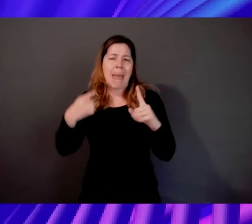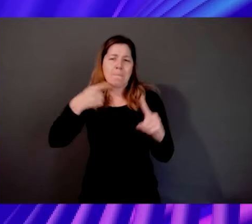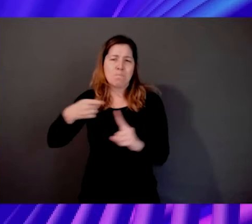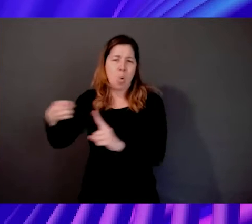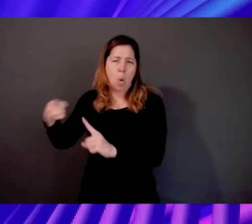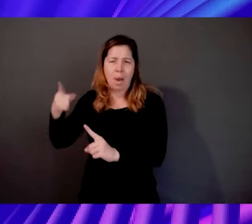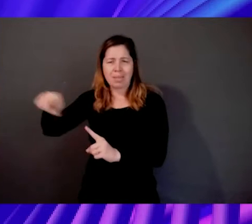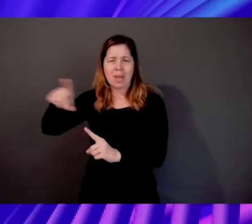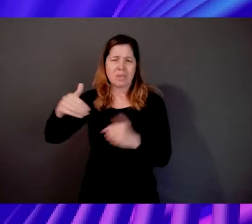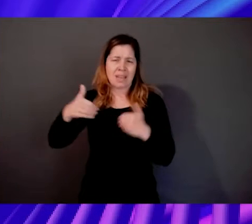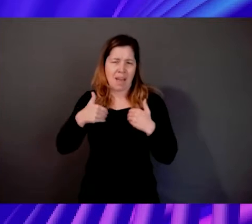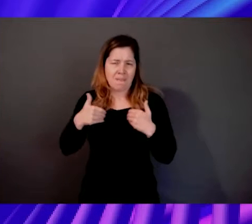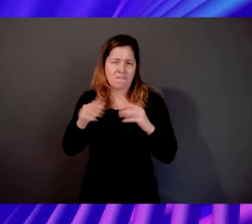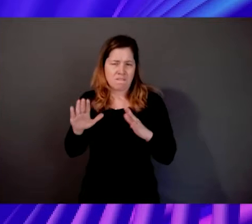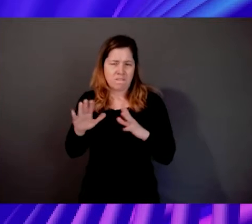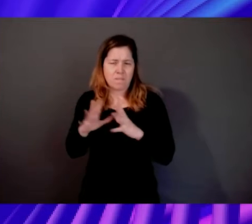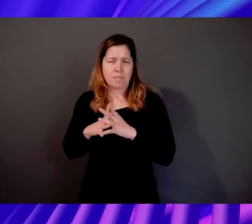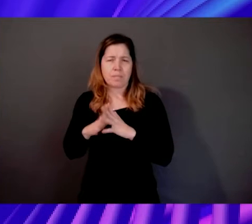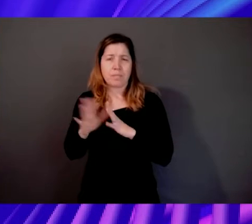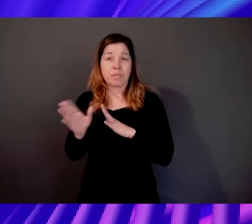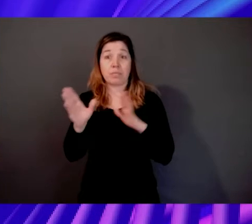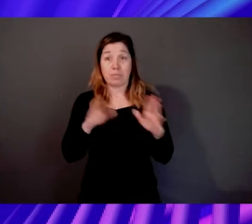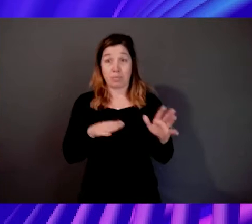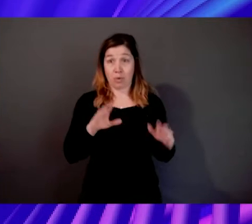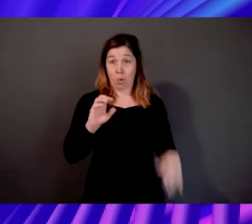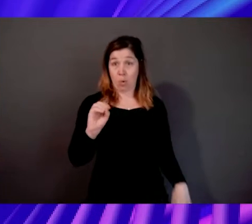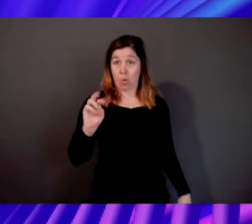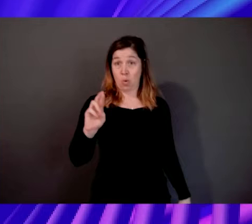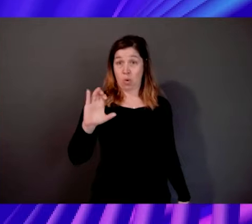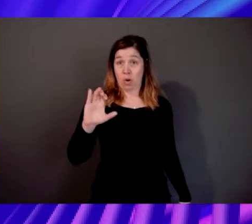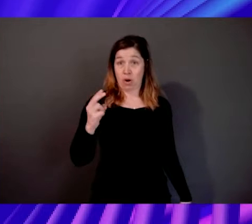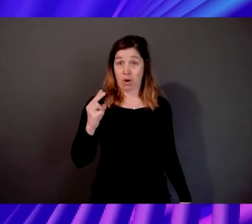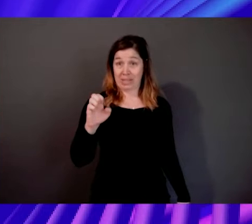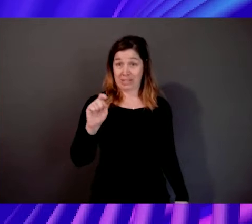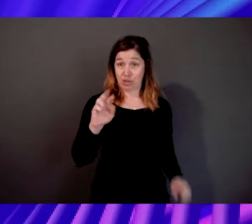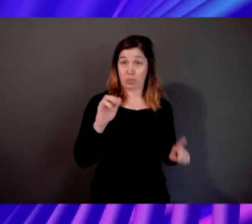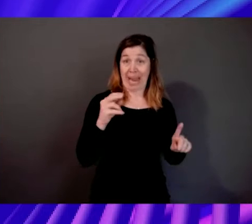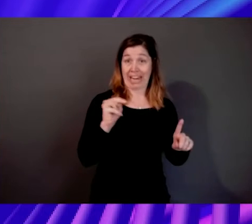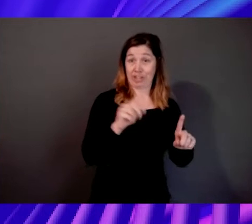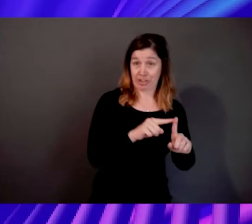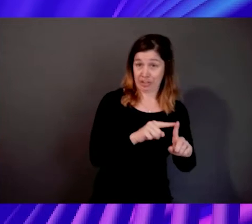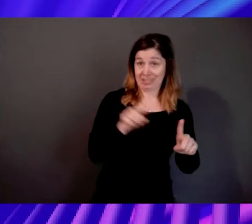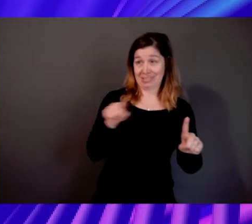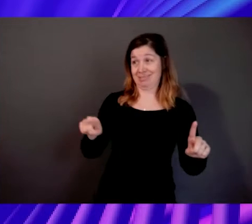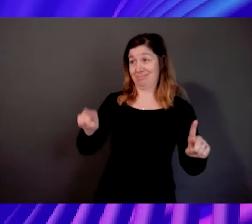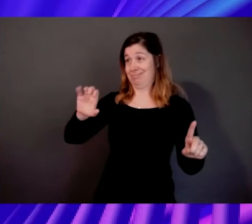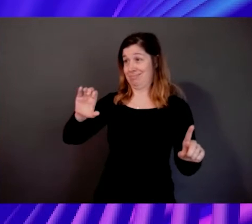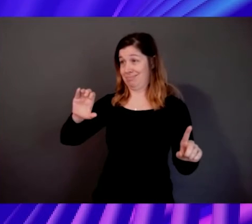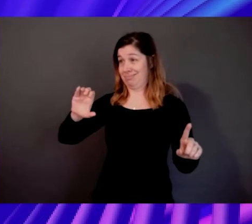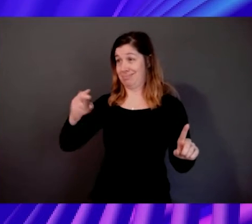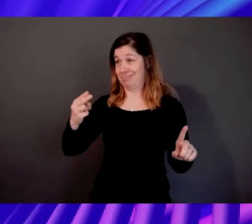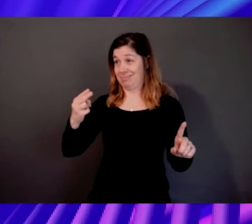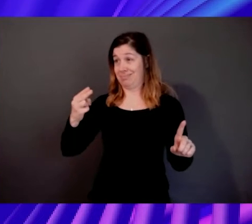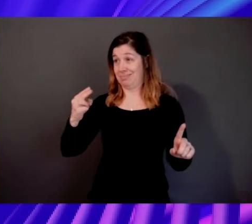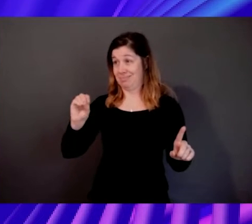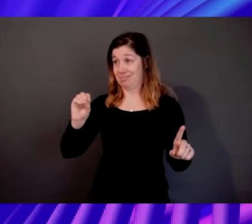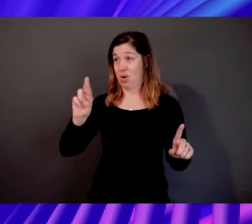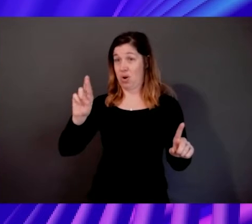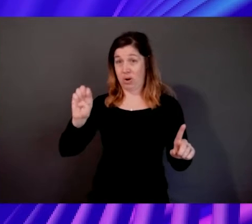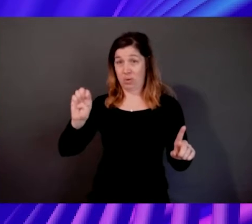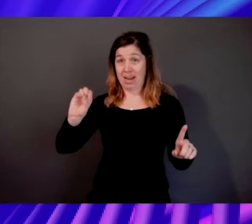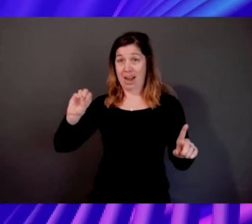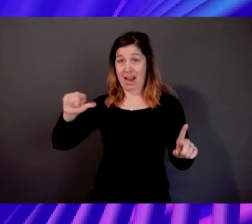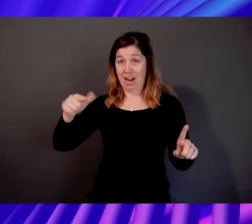So along come orchestration and choreography. Can you give us just a little sneak peek into what each of those